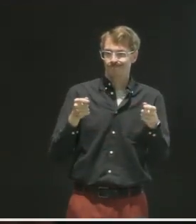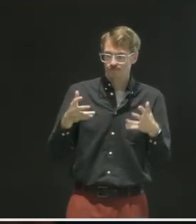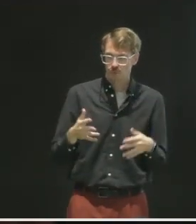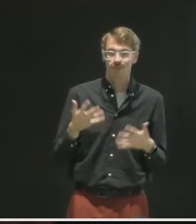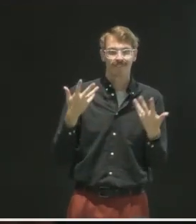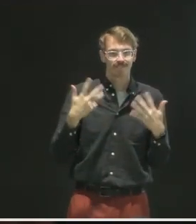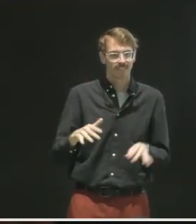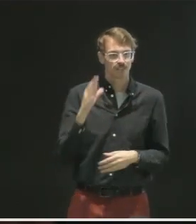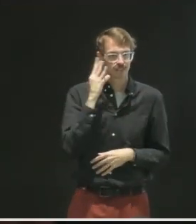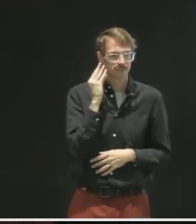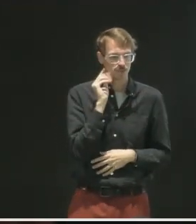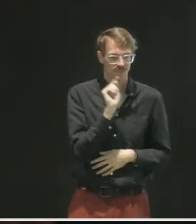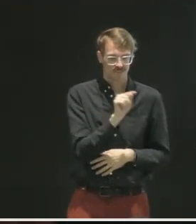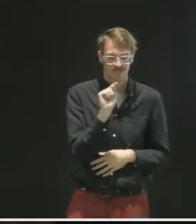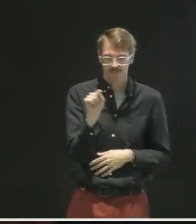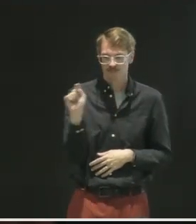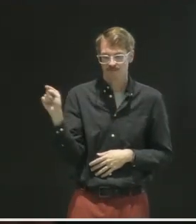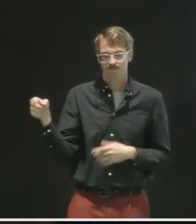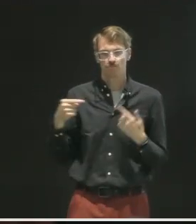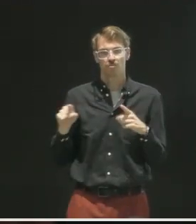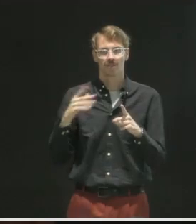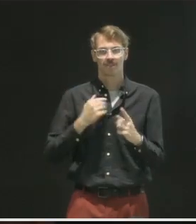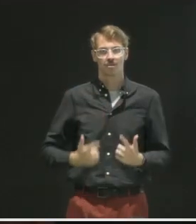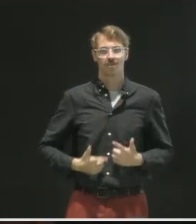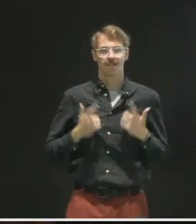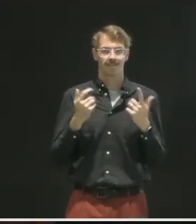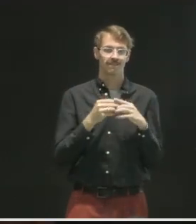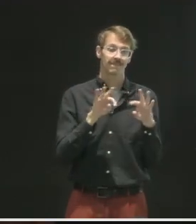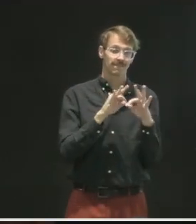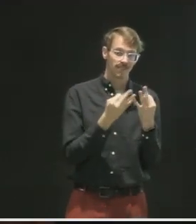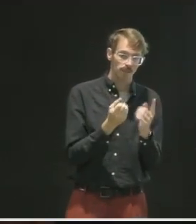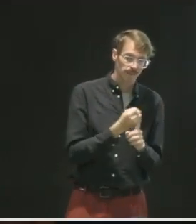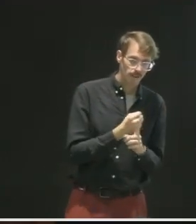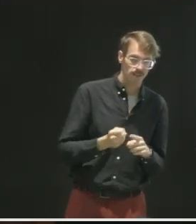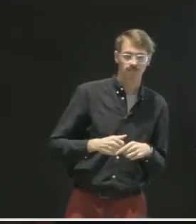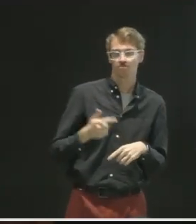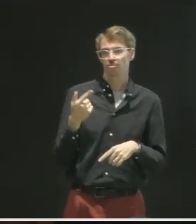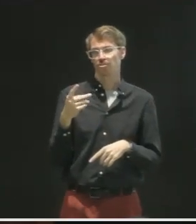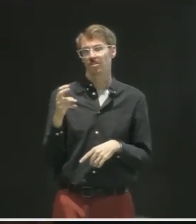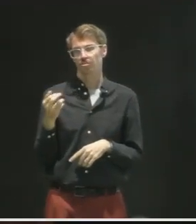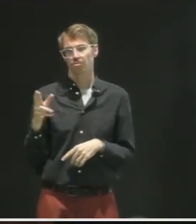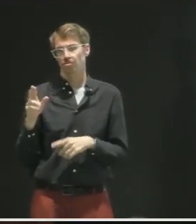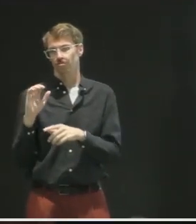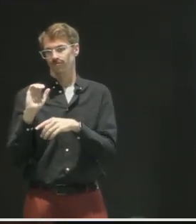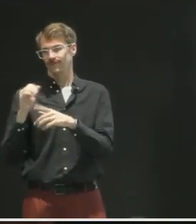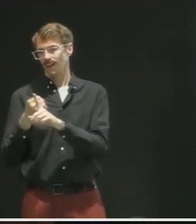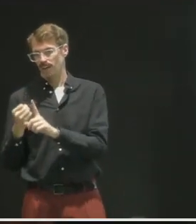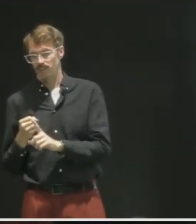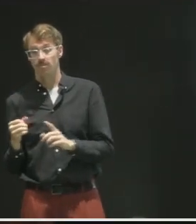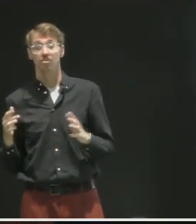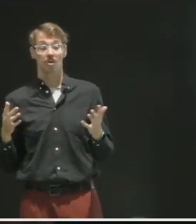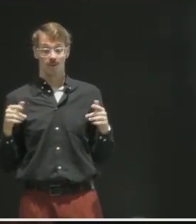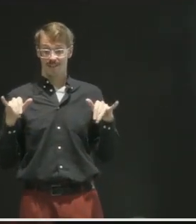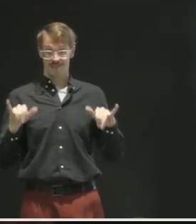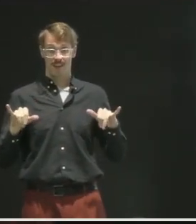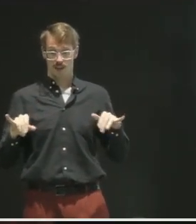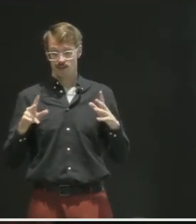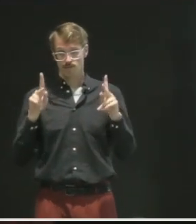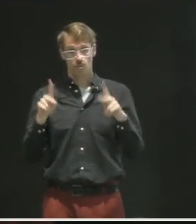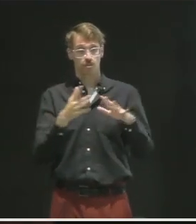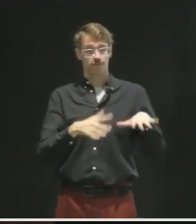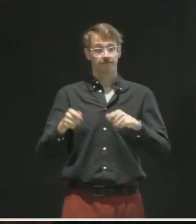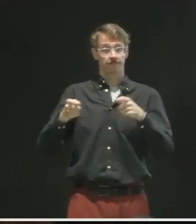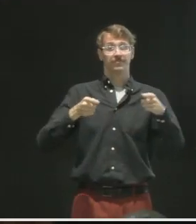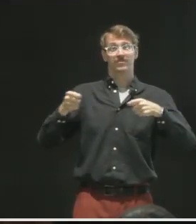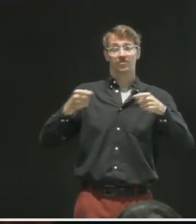experiences over the course of their lives with family violence, gender-based violence. And having a facilitator, or engaging with